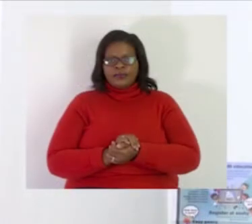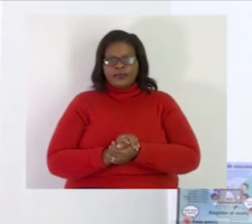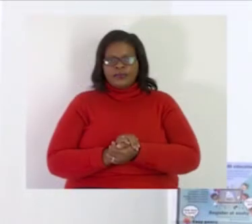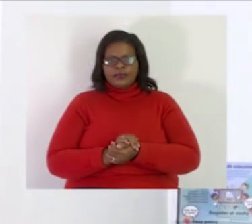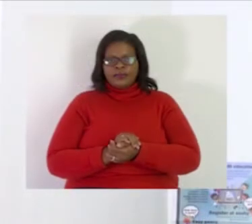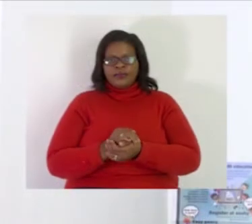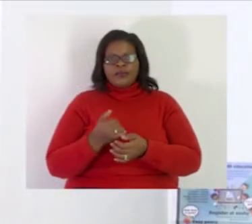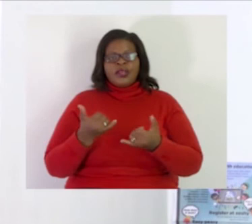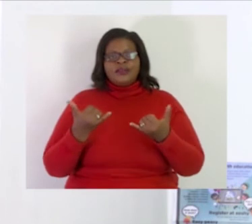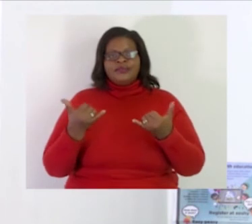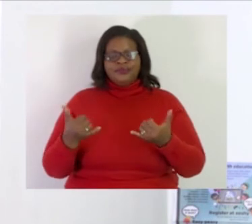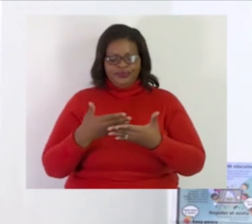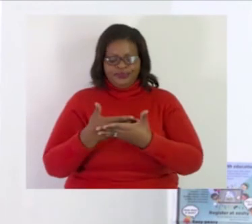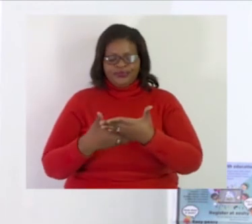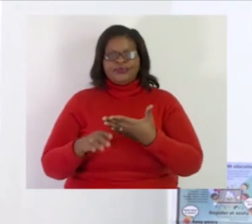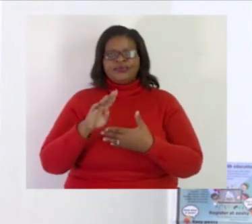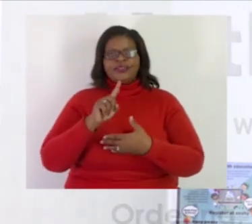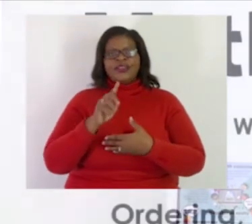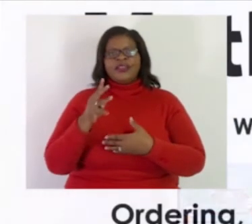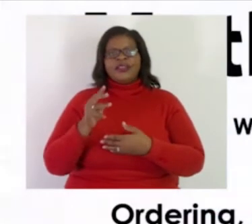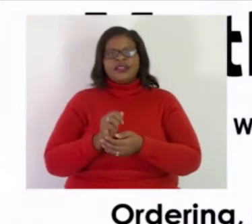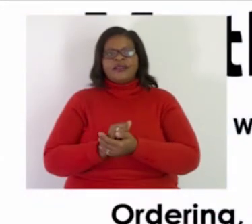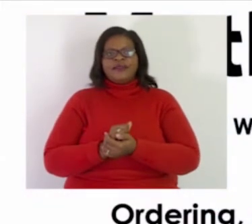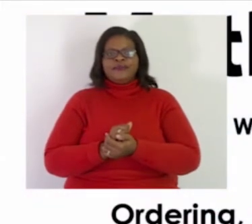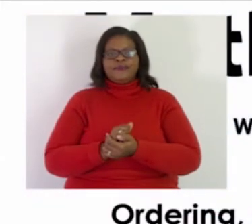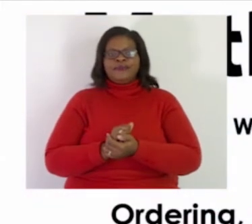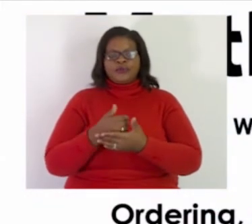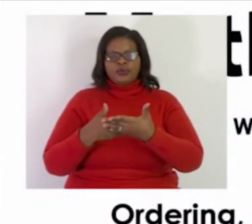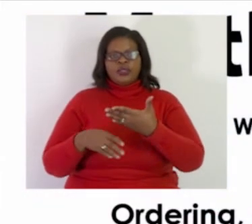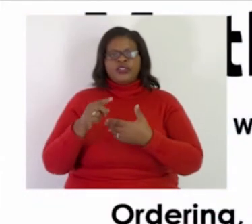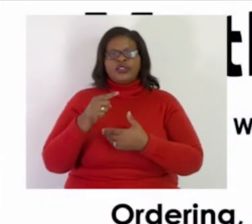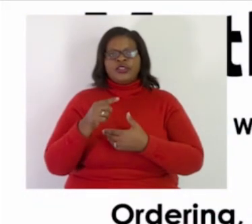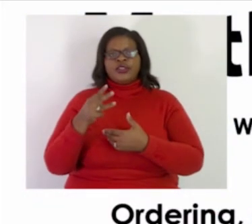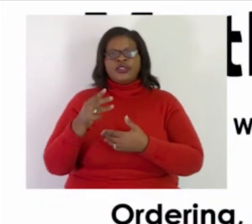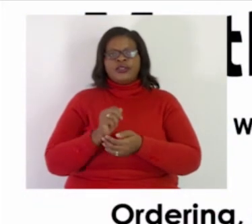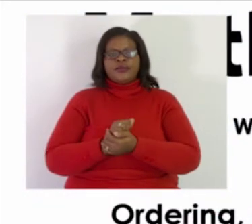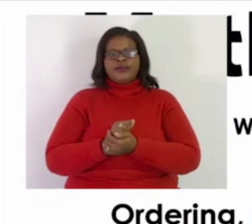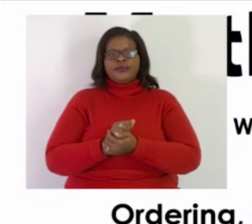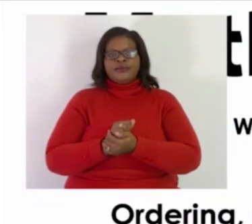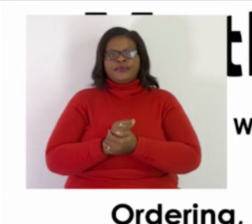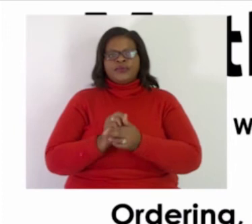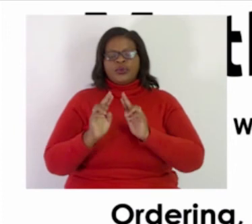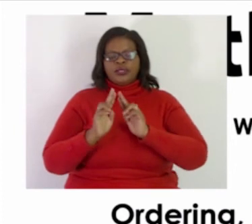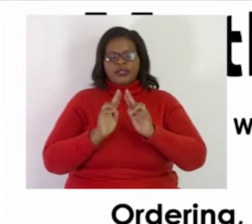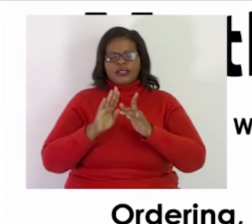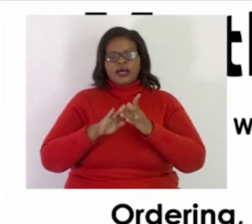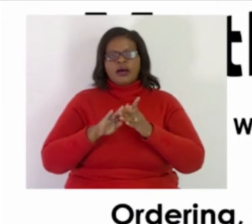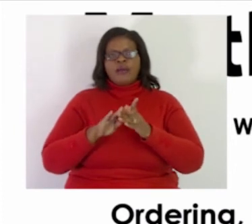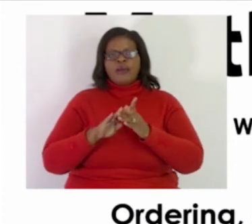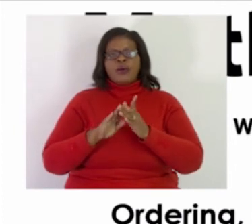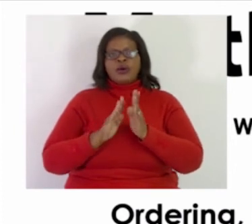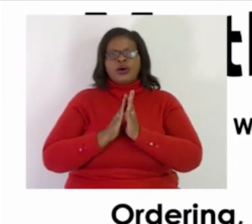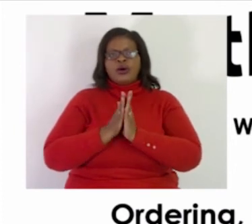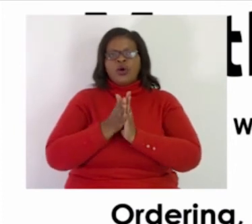So we are now on page 13. Let us go to page 13. So we'll start with the whole numbers, whereby